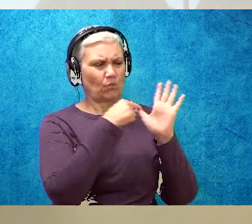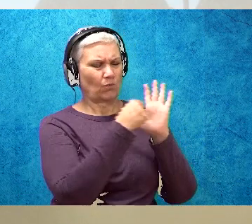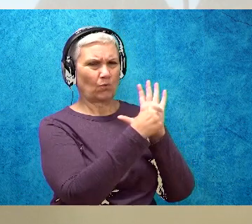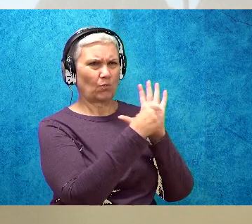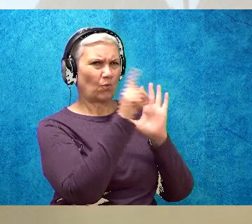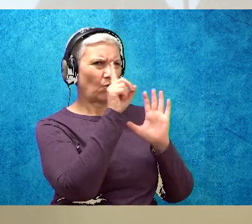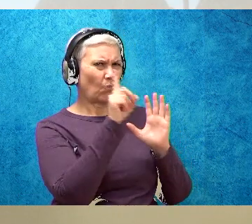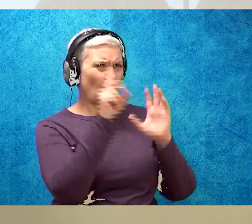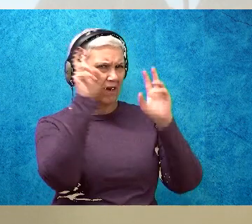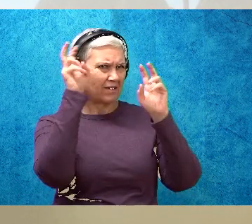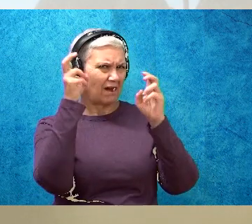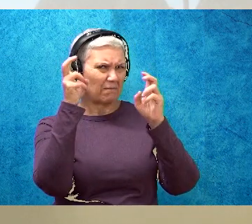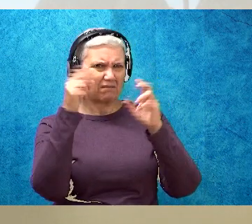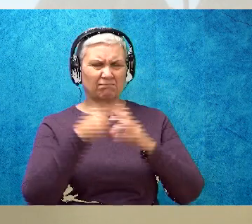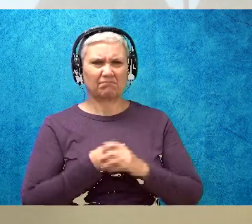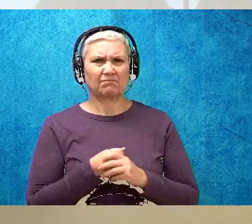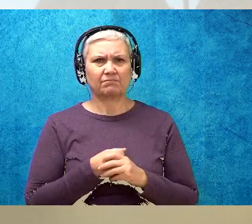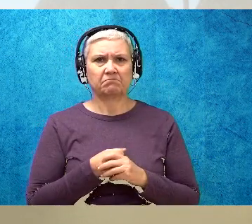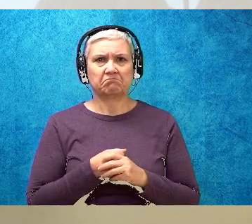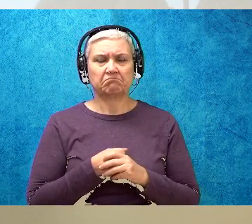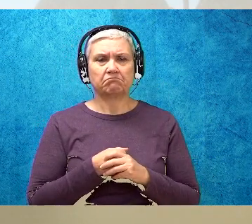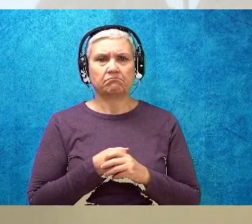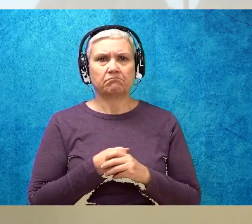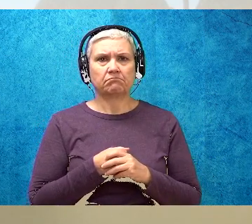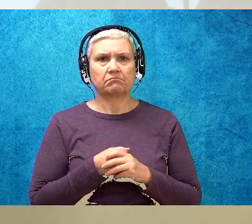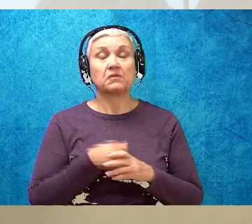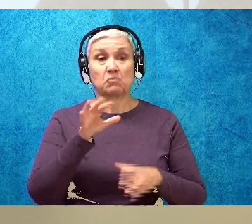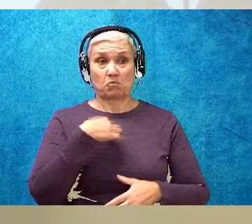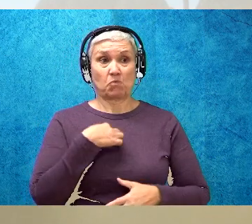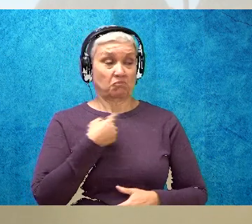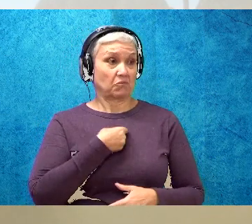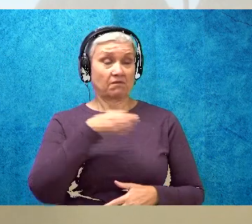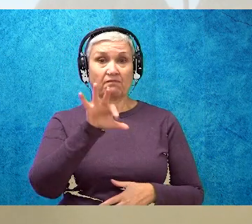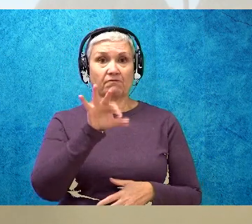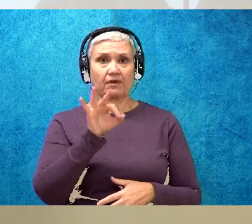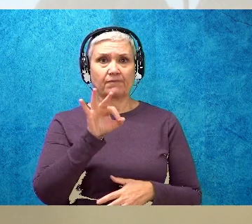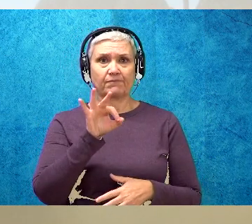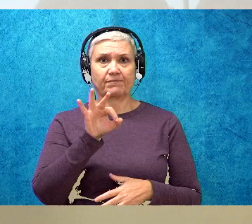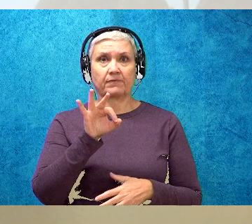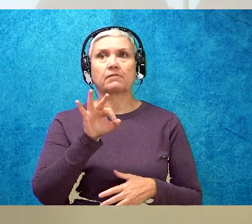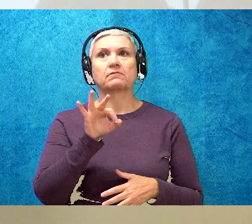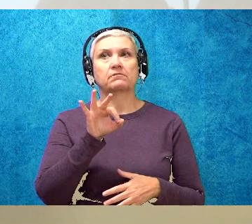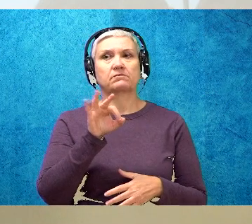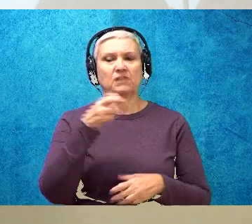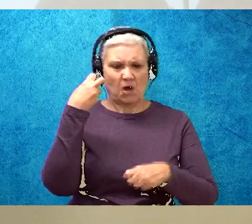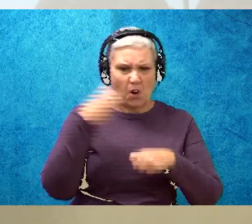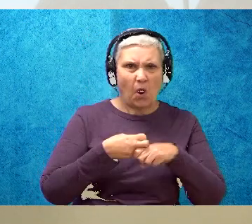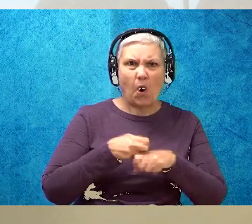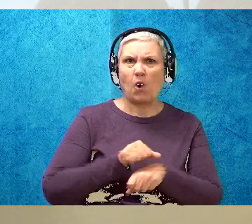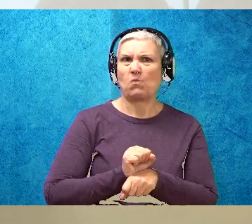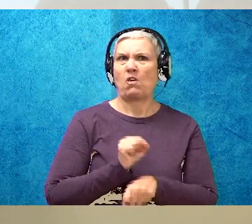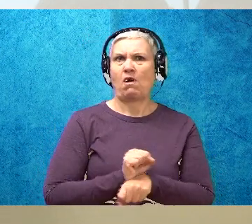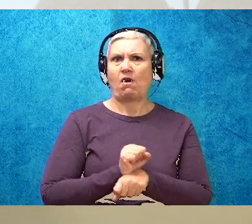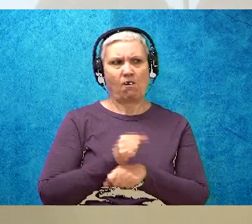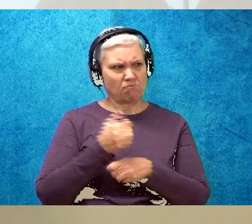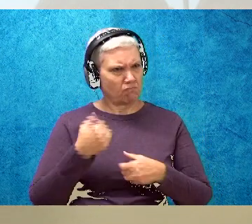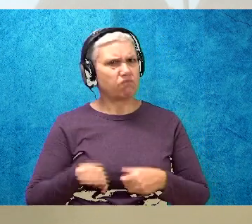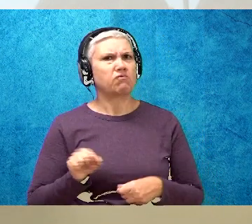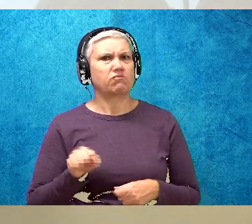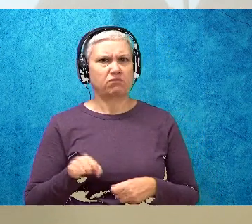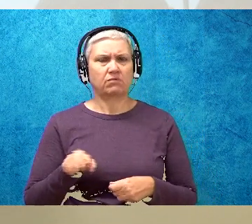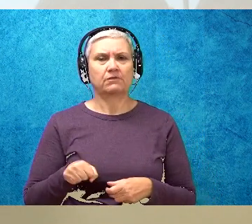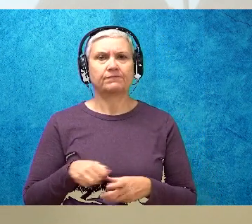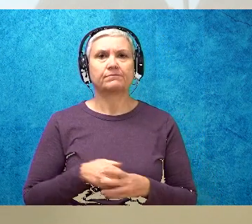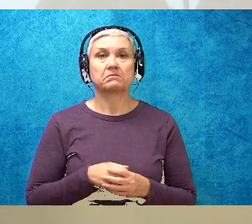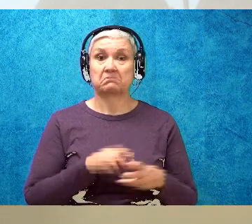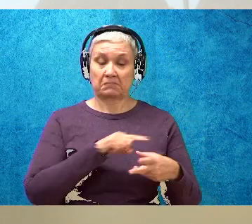particular passage? Now, the ones that we have found are, one of them could definitely be hard work, all right? The second